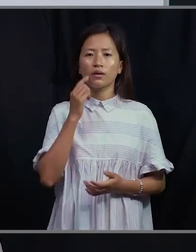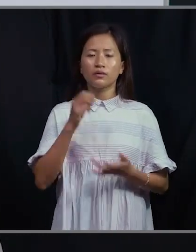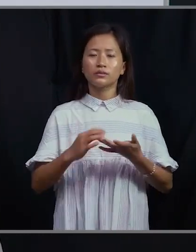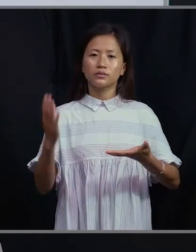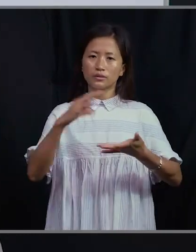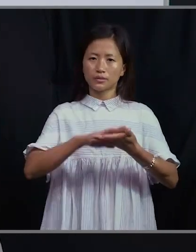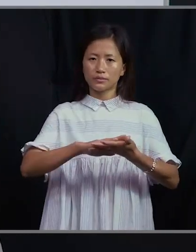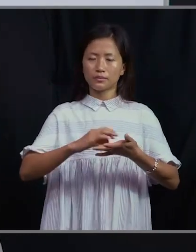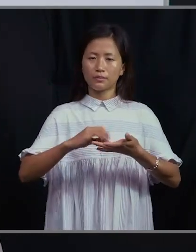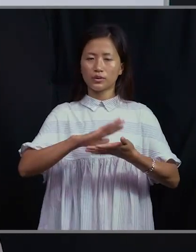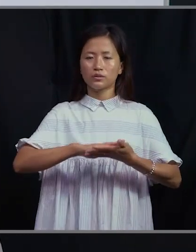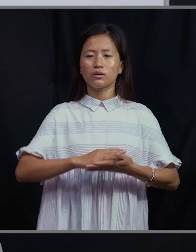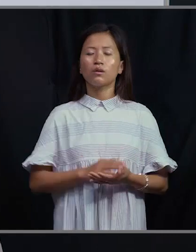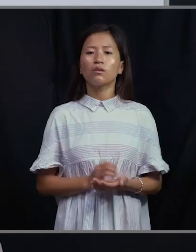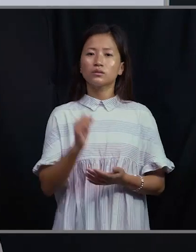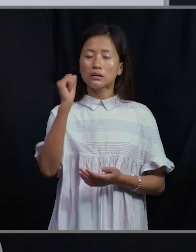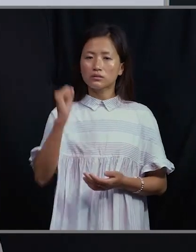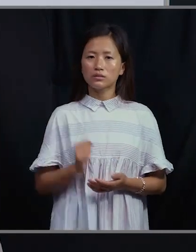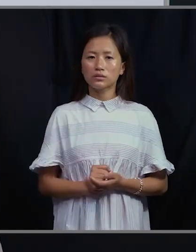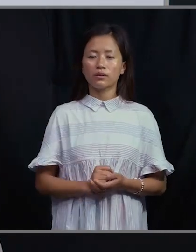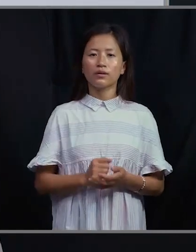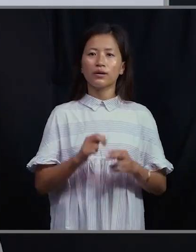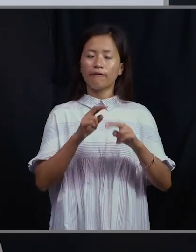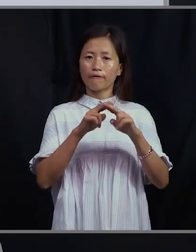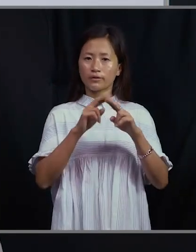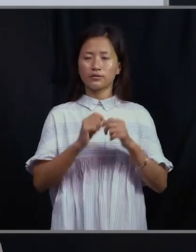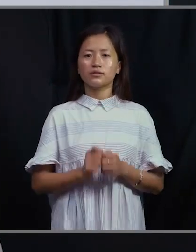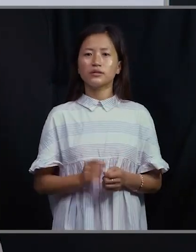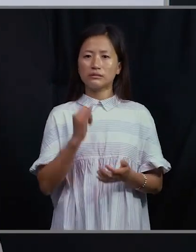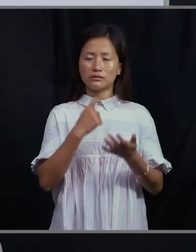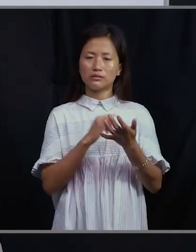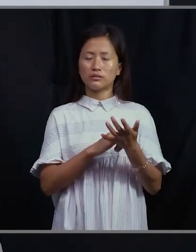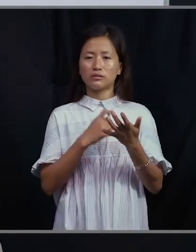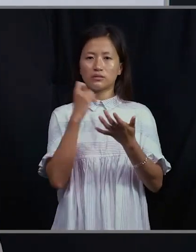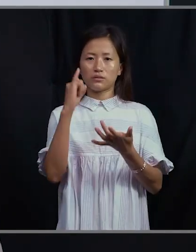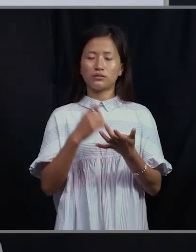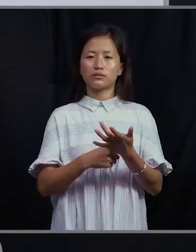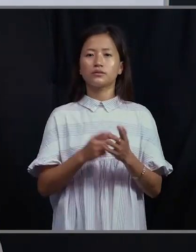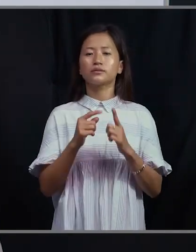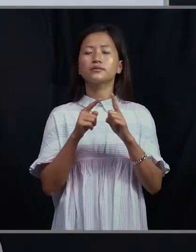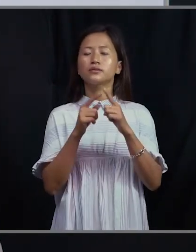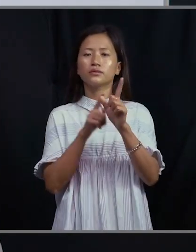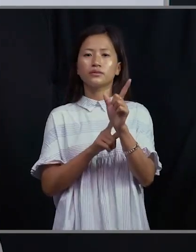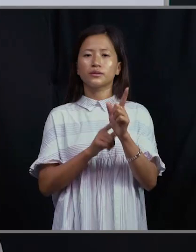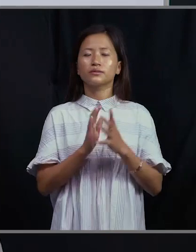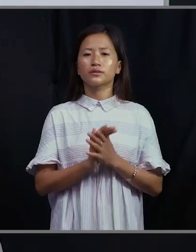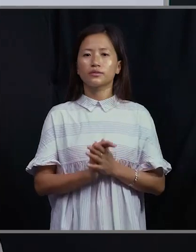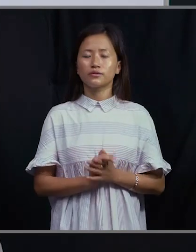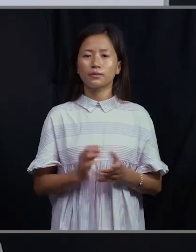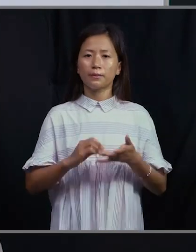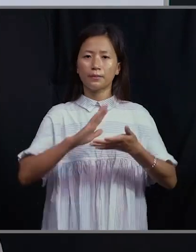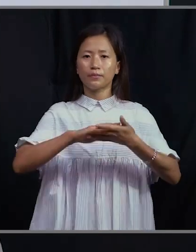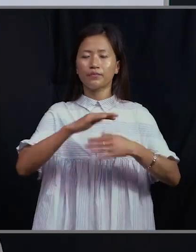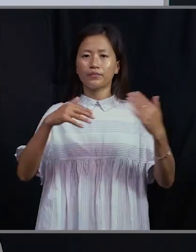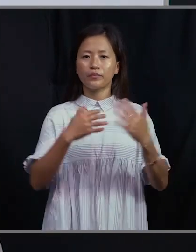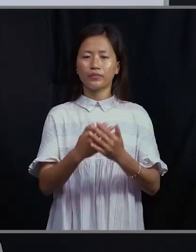then that type of marriage is also called as fasid or irregular type of marriage here. Okay, so that is all to